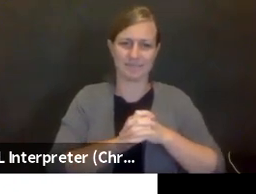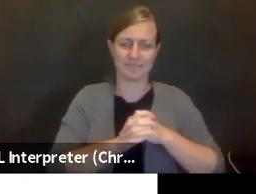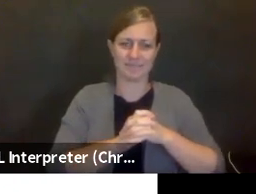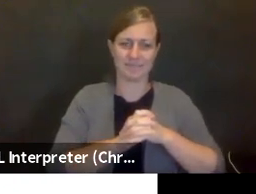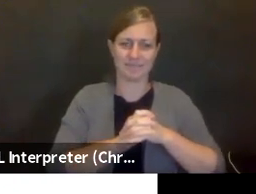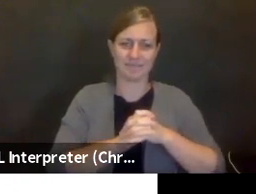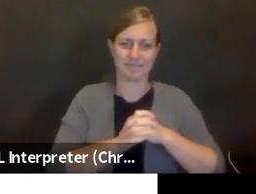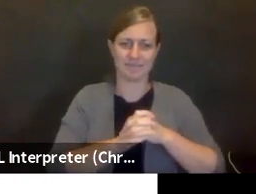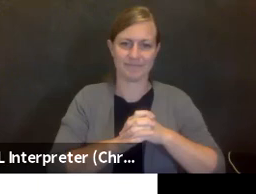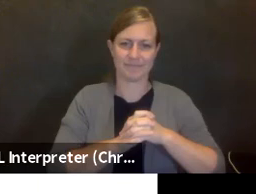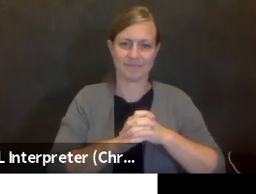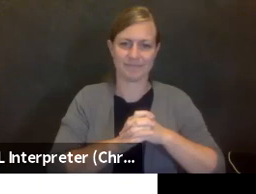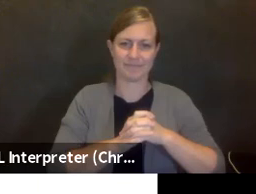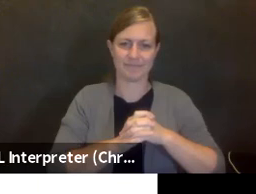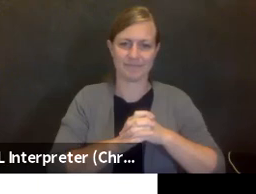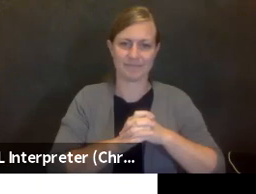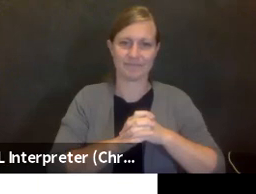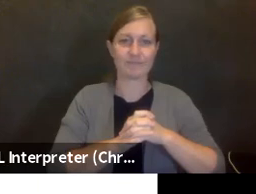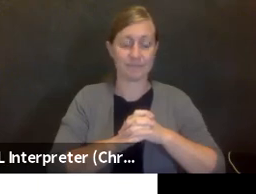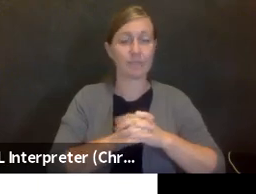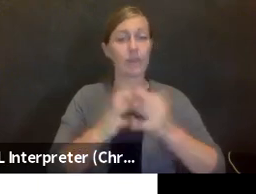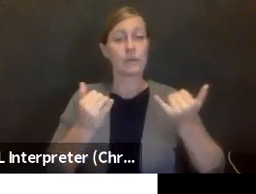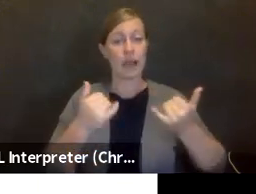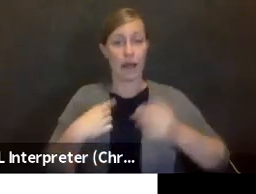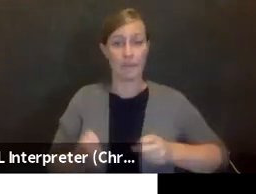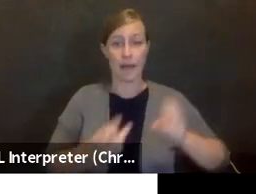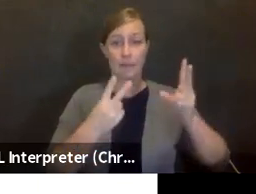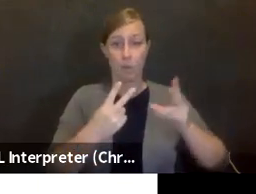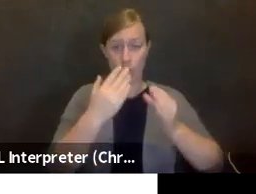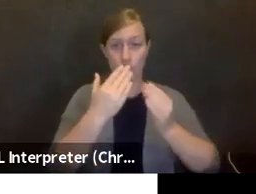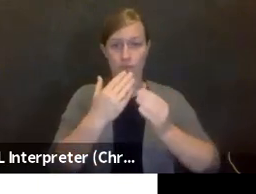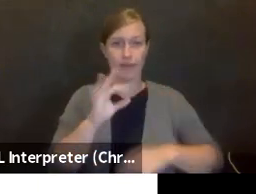okay, let's do this one. So I'm uploading a file from Drive.